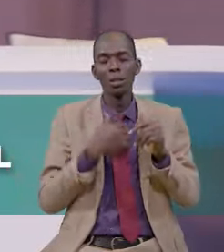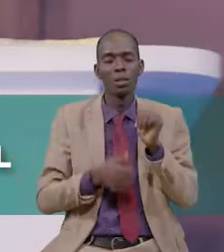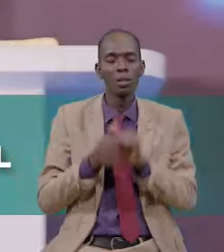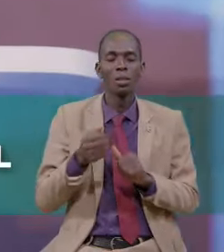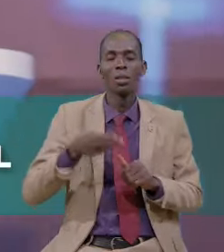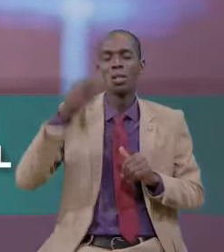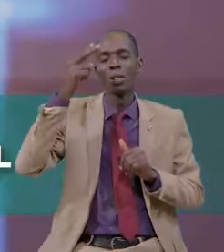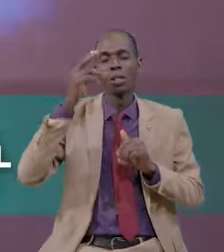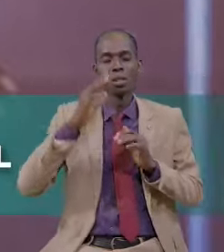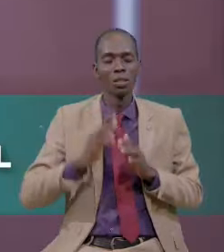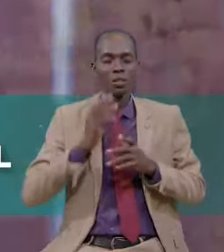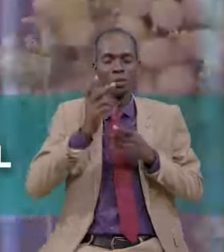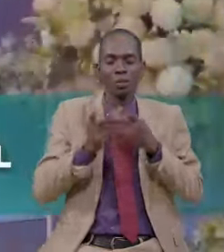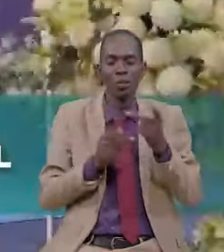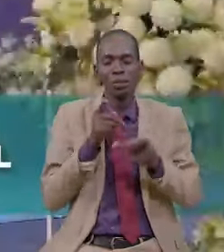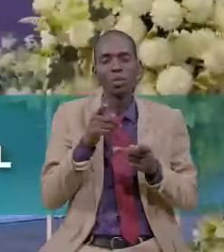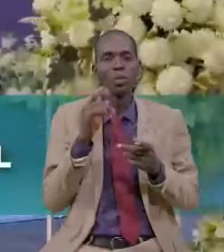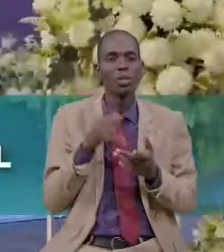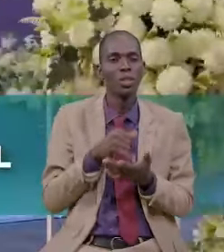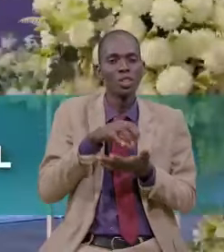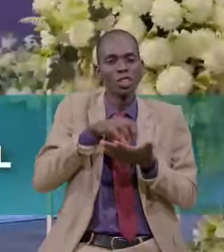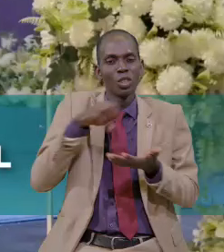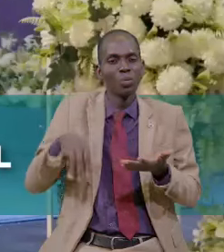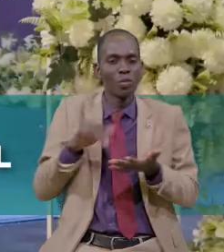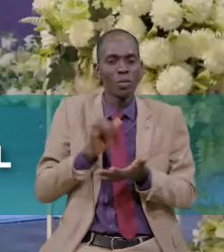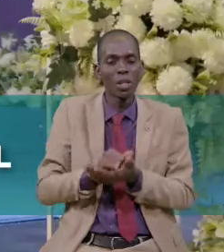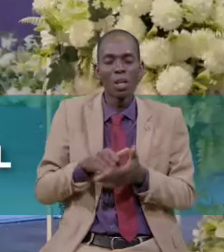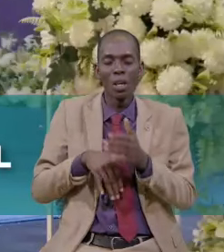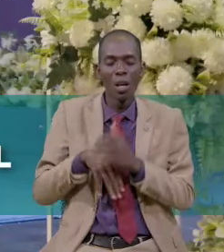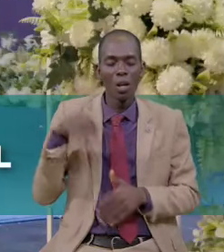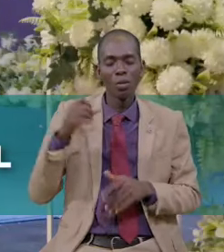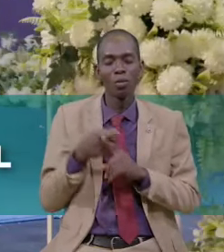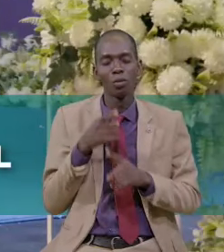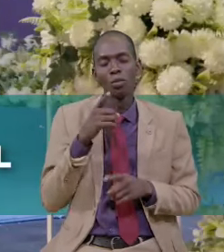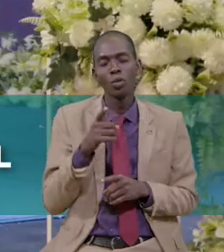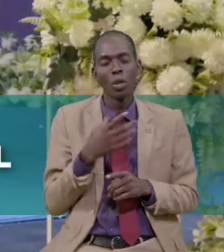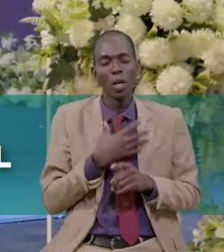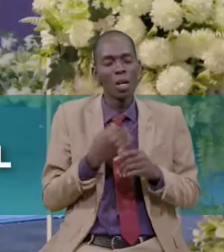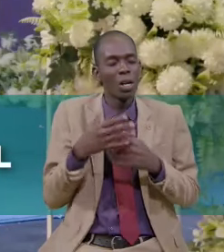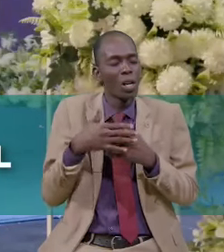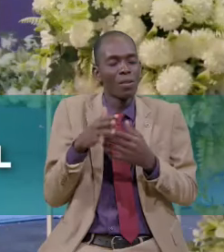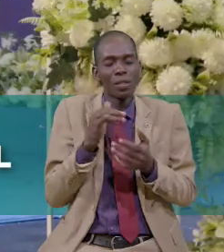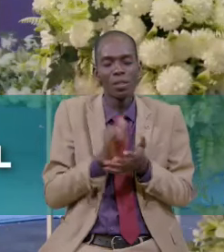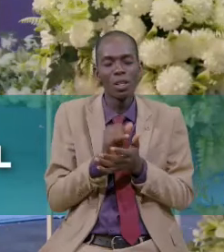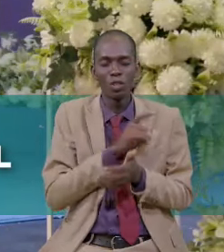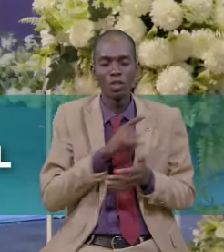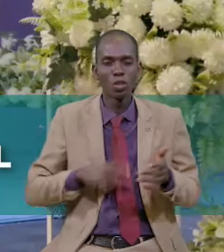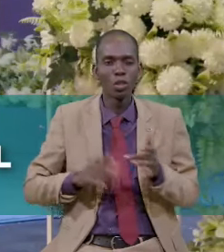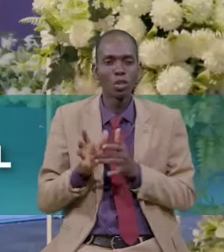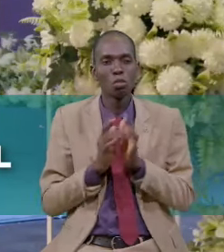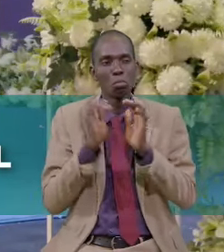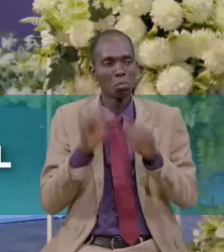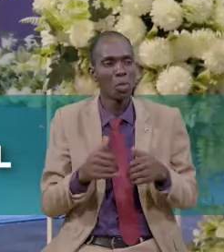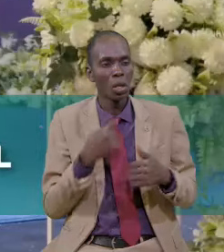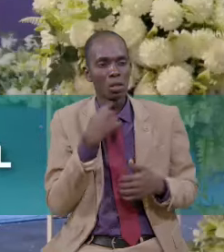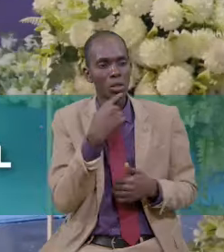takes that away. And now after that, you know, Jesus could have told the disciples, you've